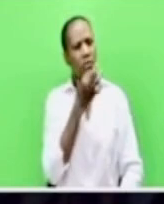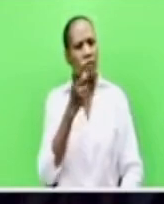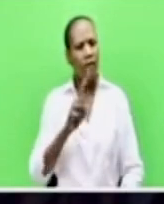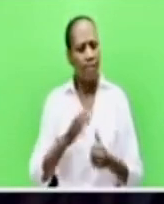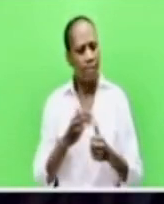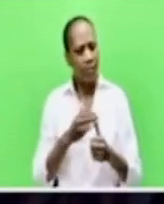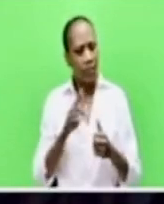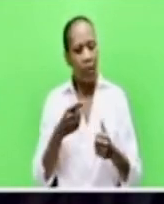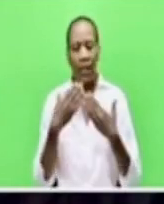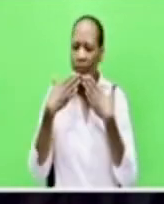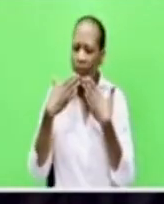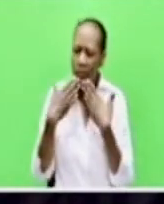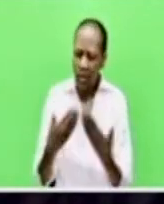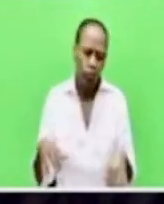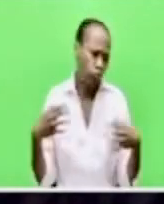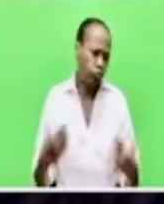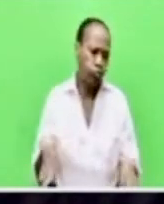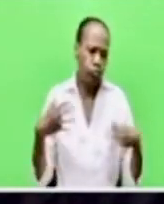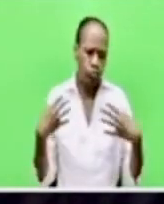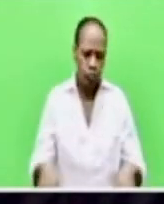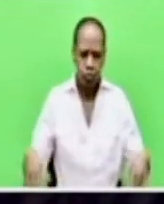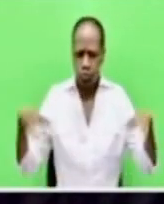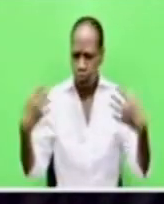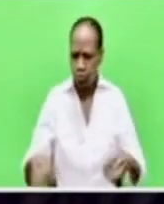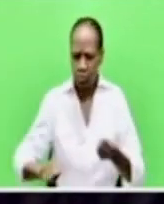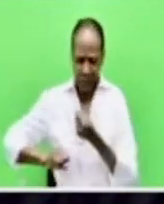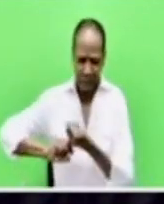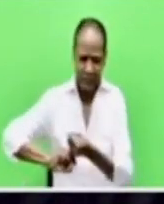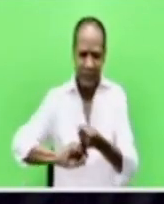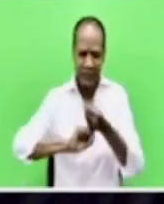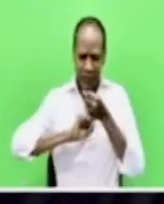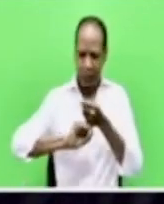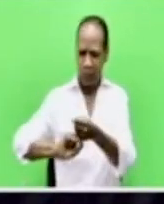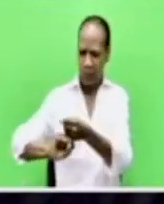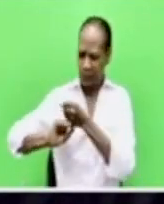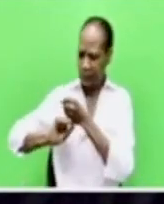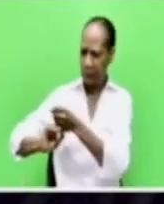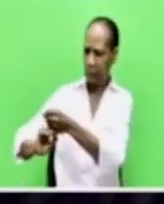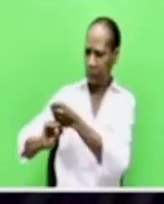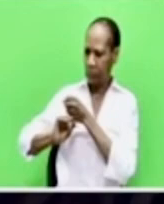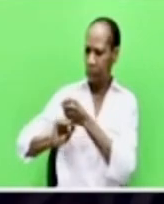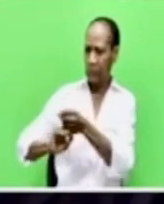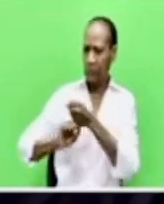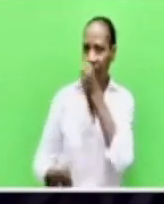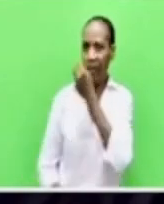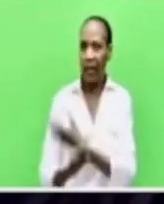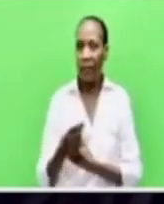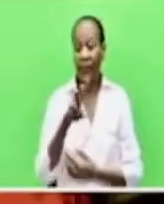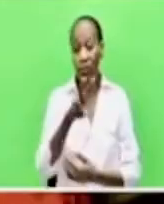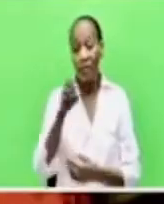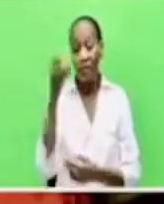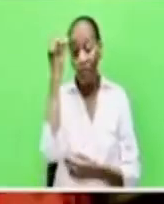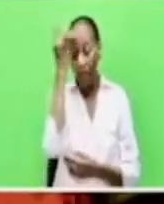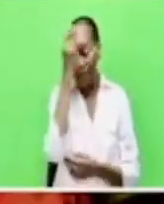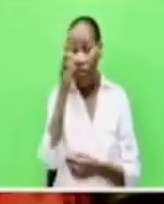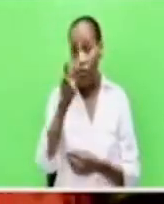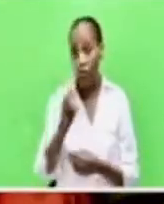deepest gratitude for the massive support shown for the national shutdown, which was held on the 20th of